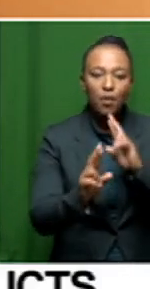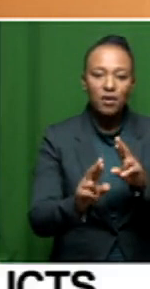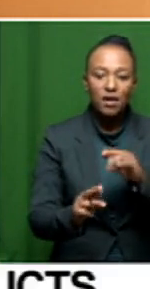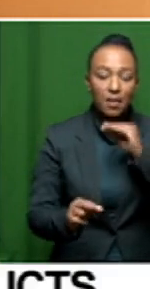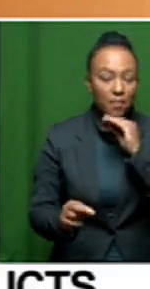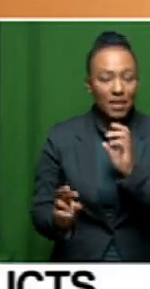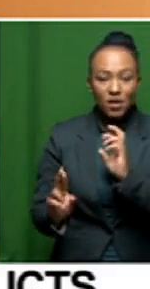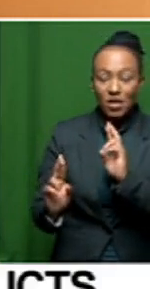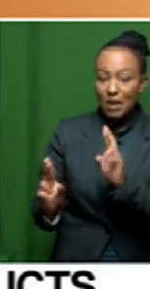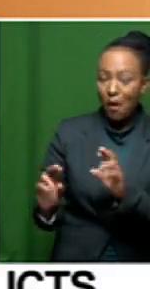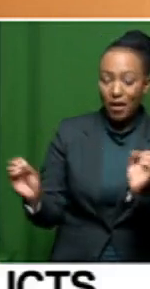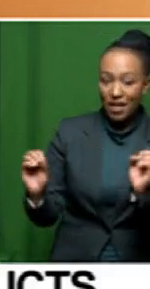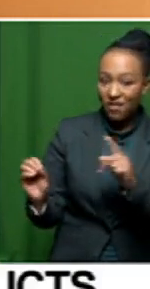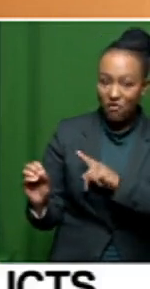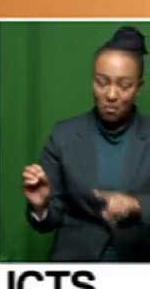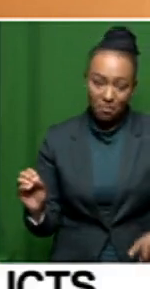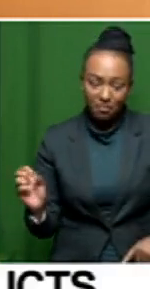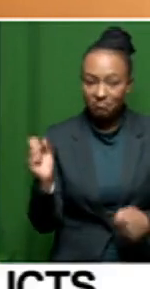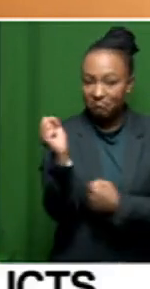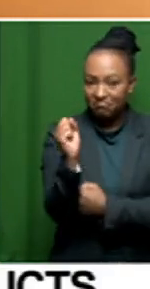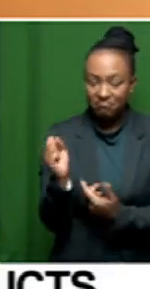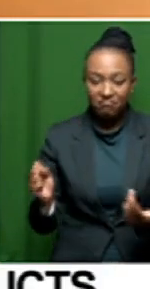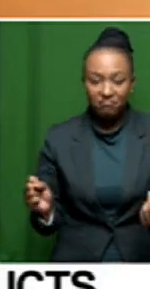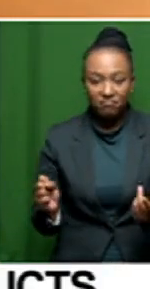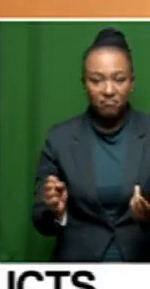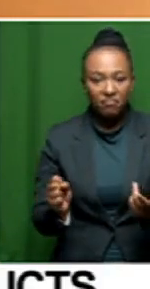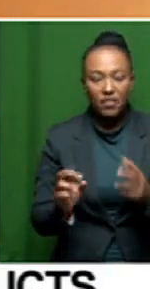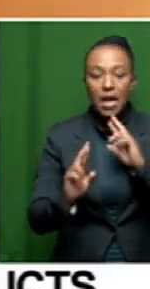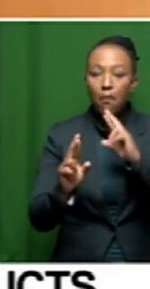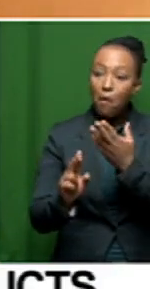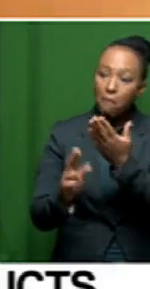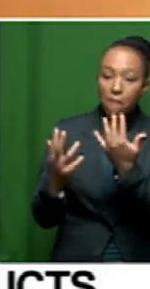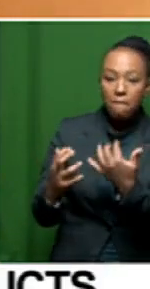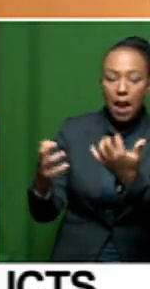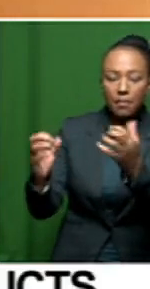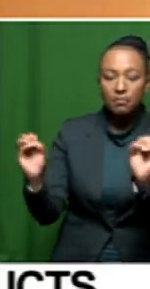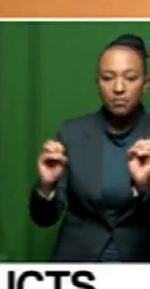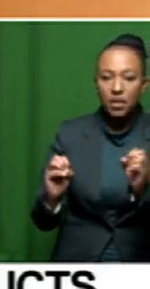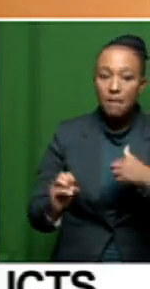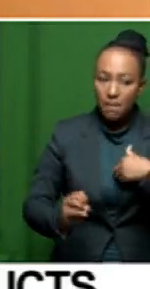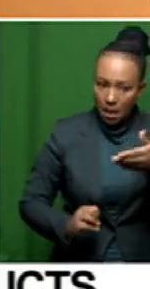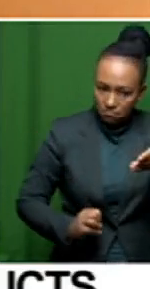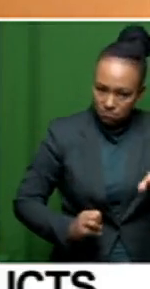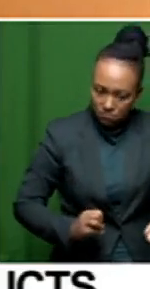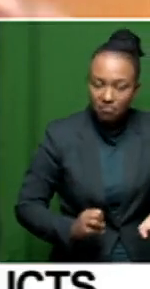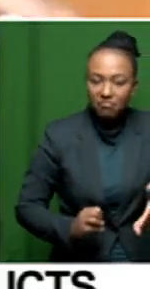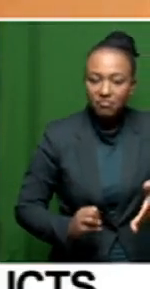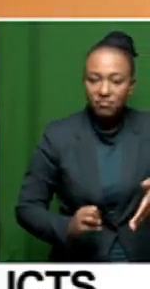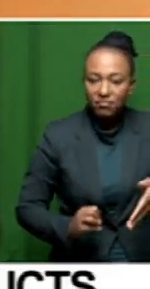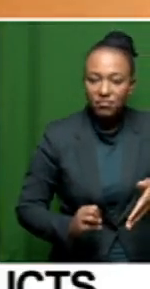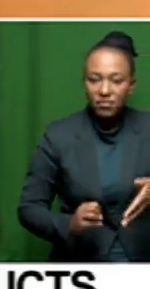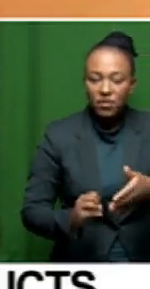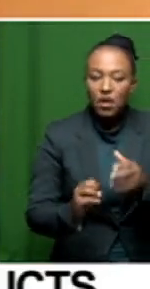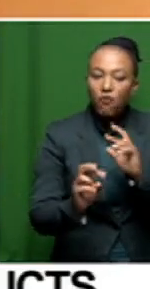no report from the Premier's office? We don't have that report at Parliament. I'm here because